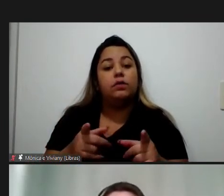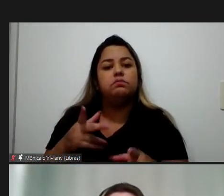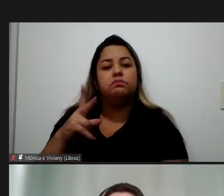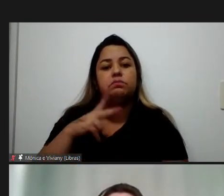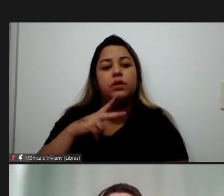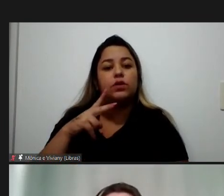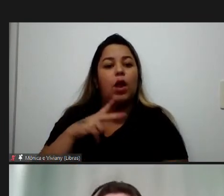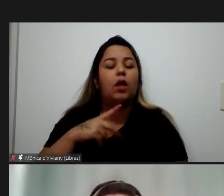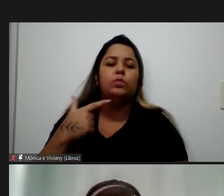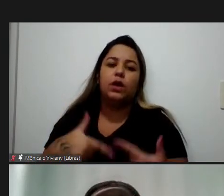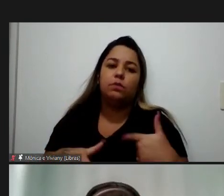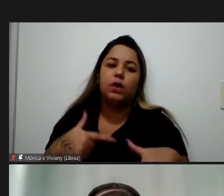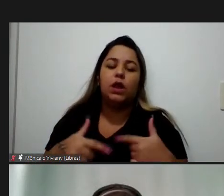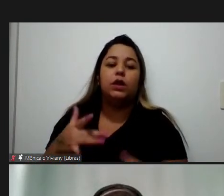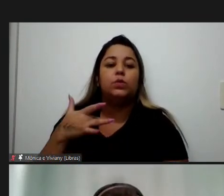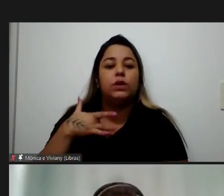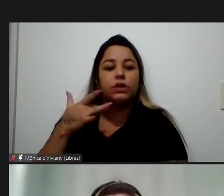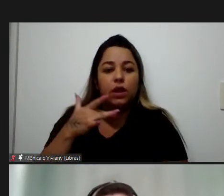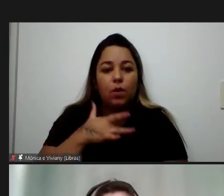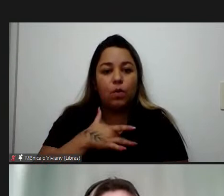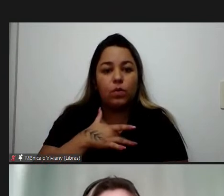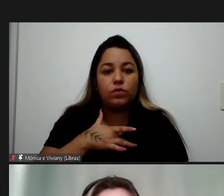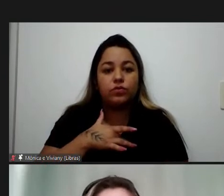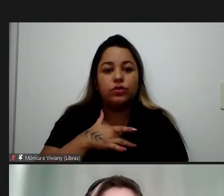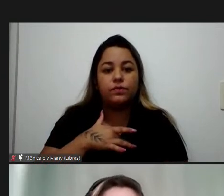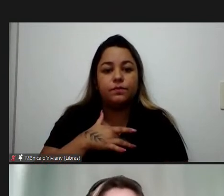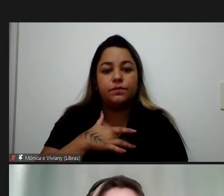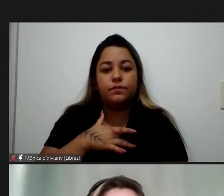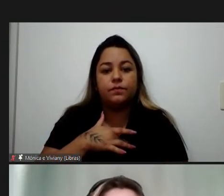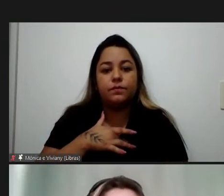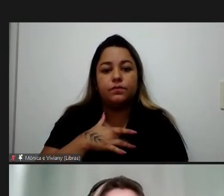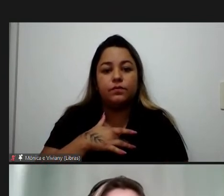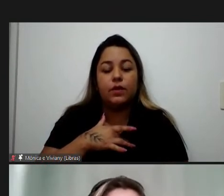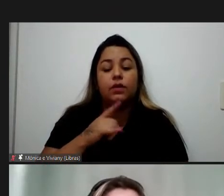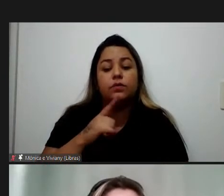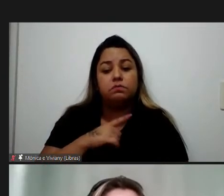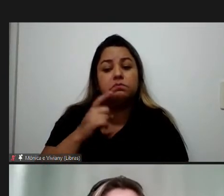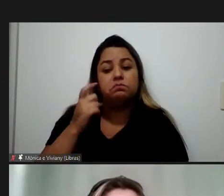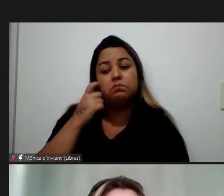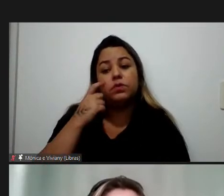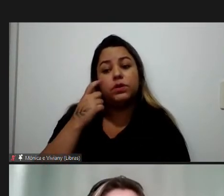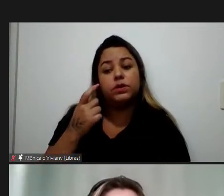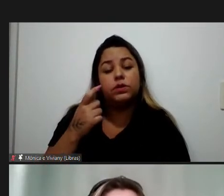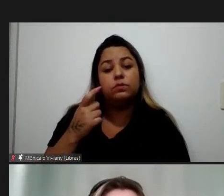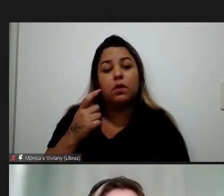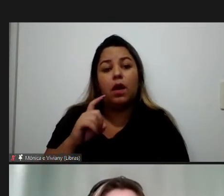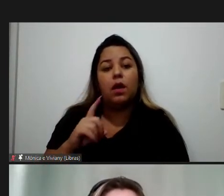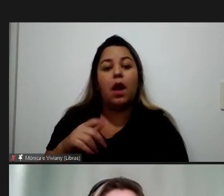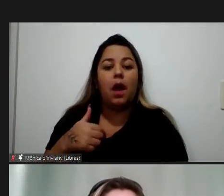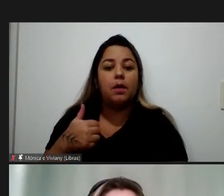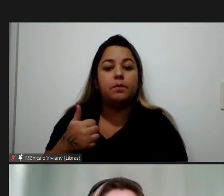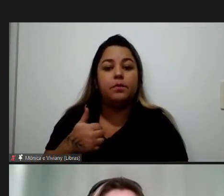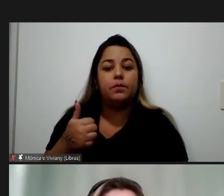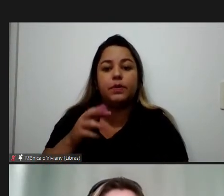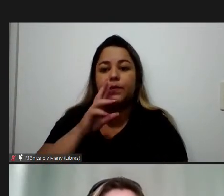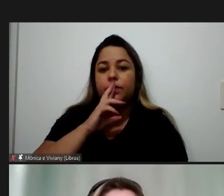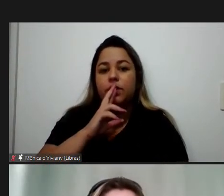with infant and young child feeding. So that's my first answer. The second one is, how can we get more